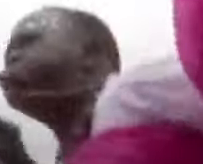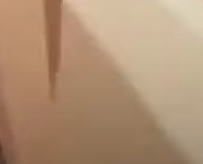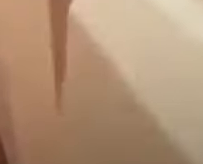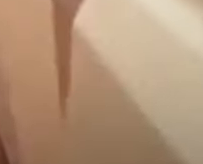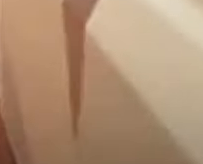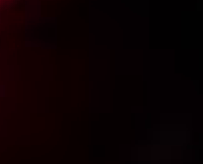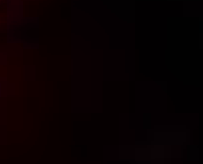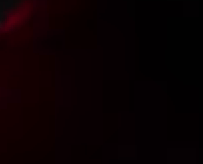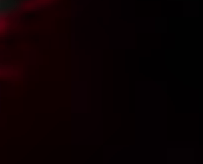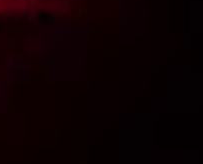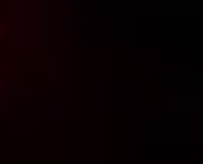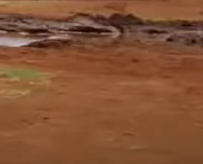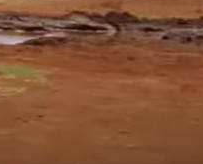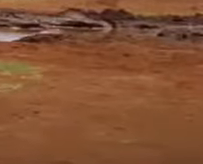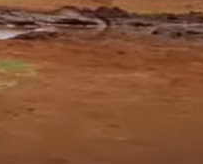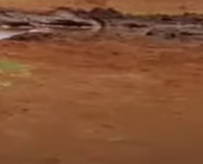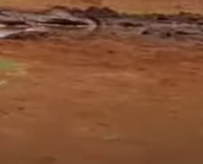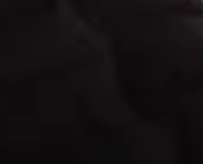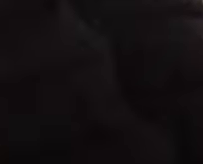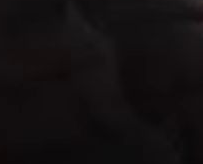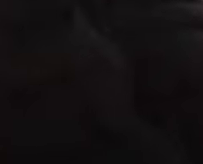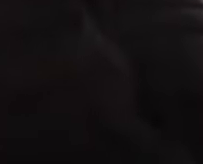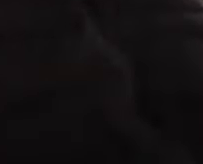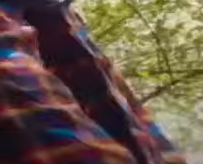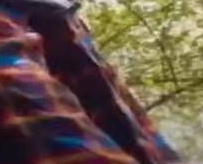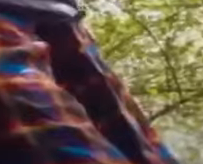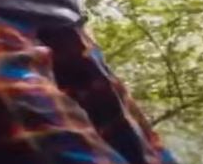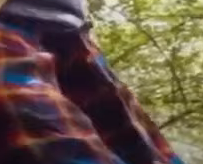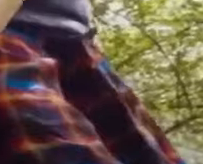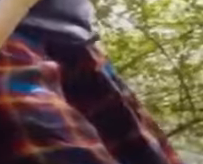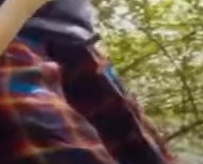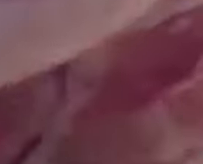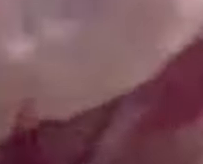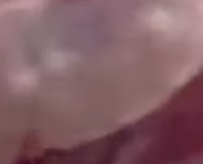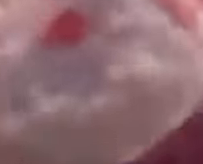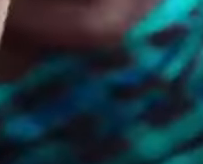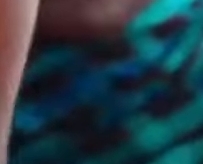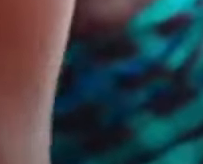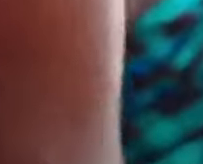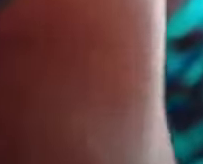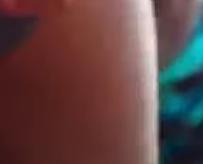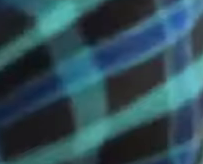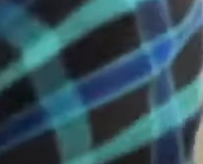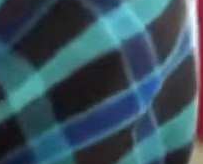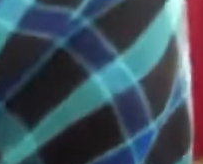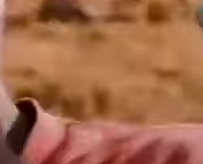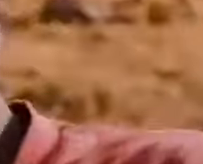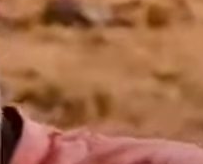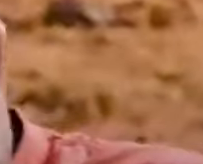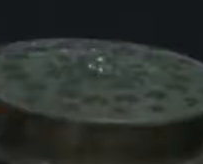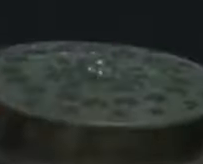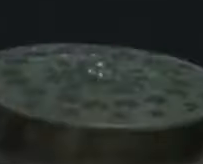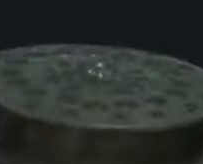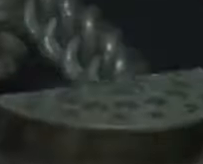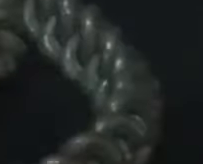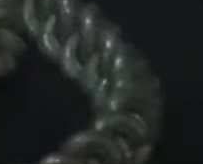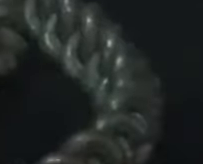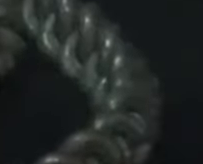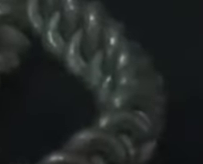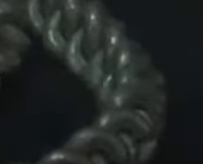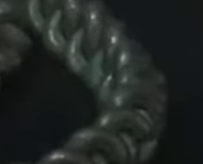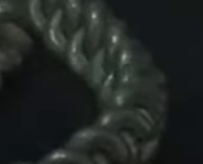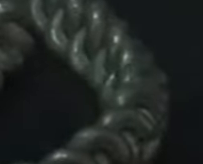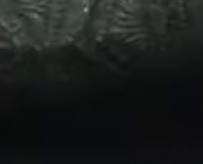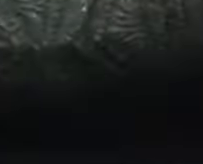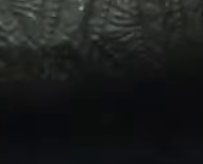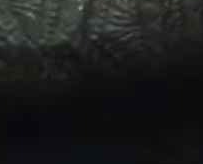Join us as we journey to remote villages to explore the vibrant cultures of Africa. Discover the